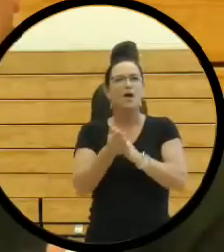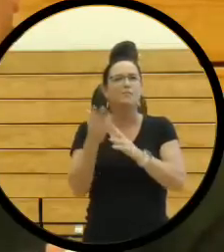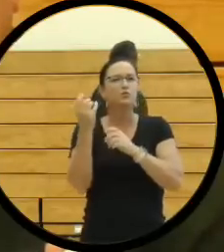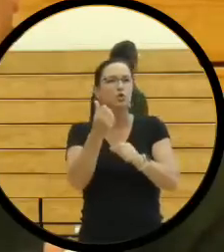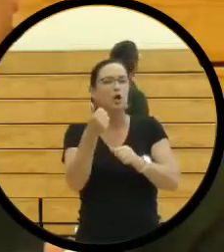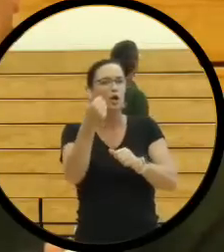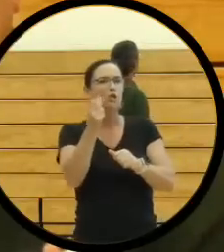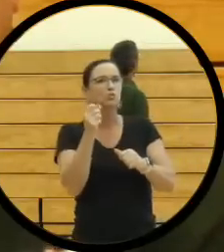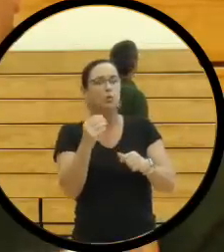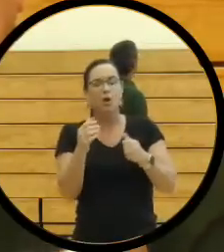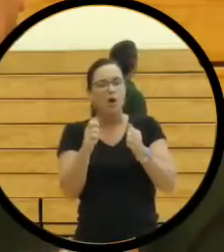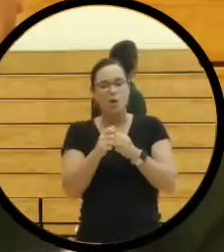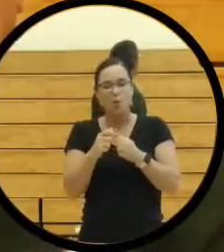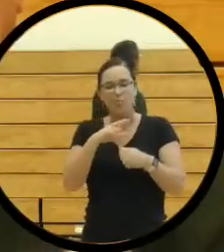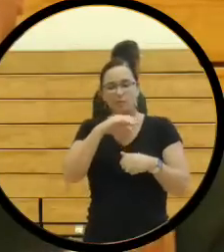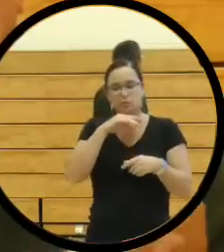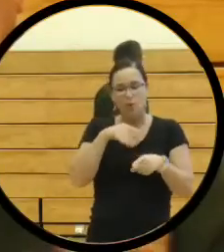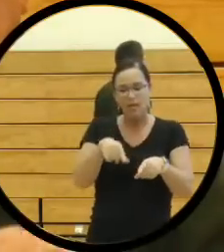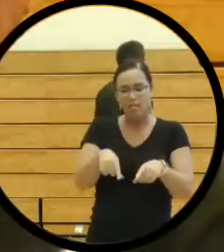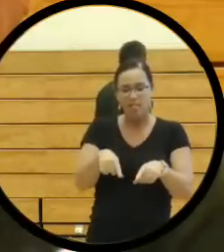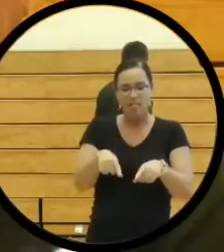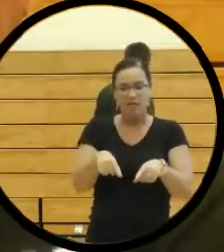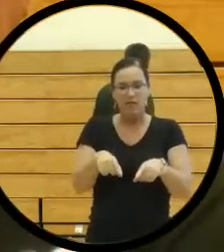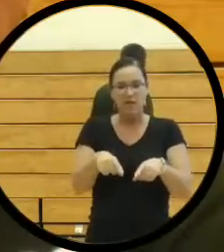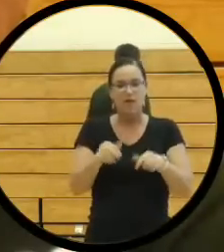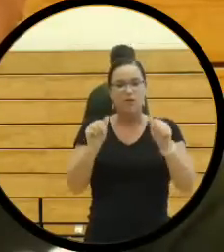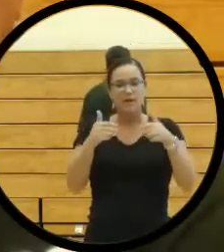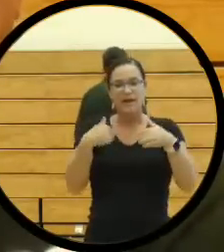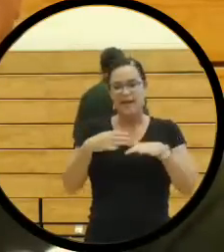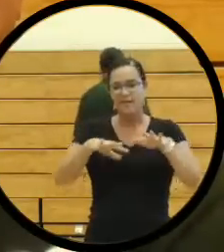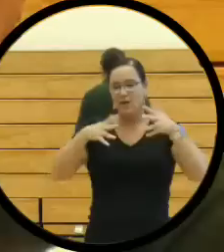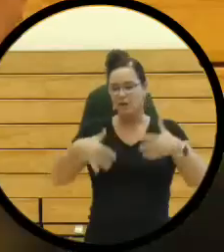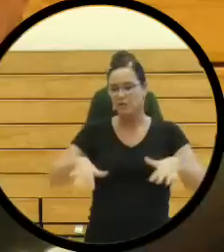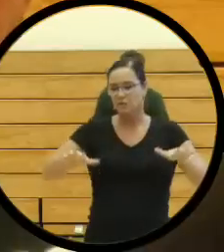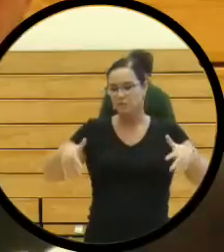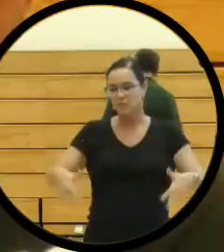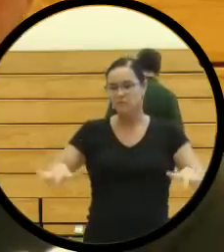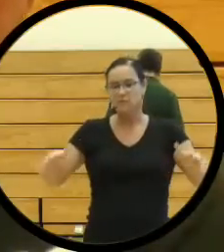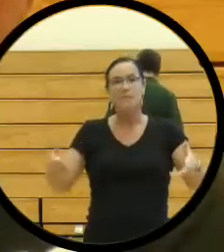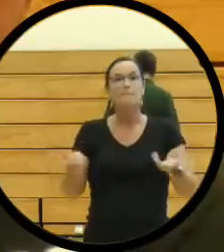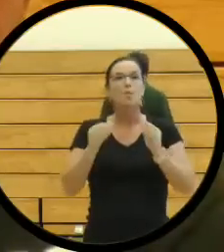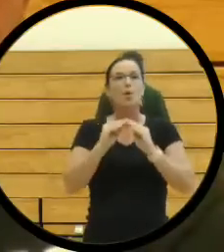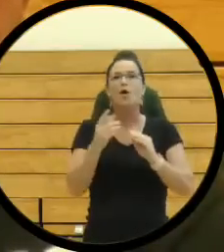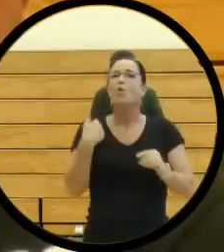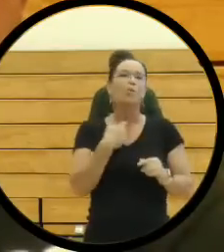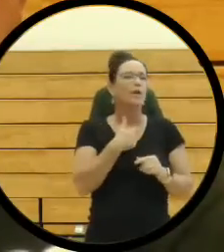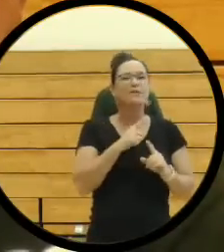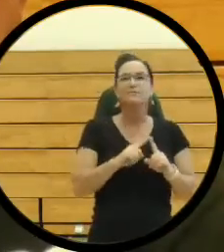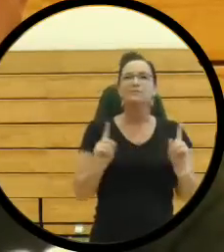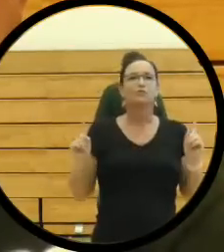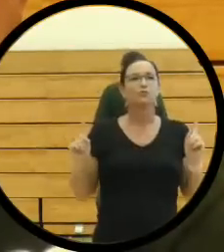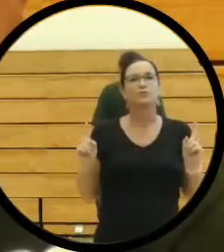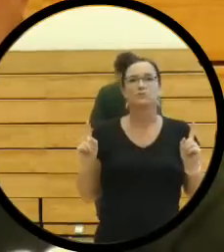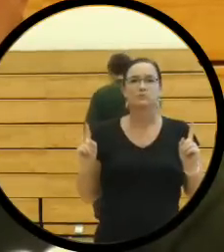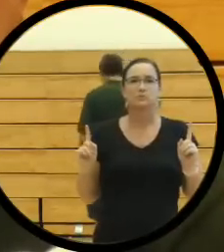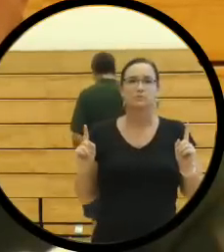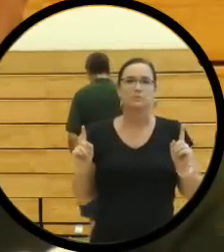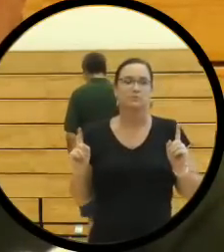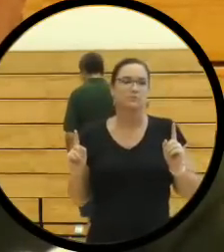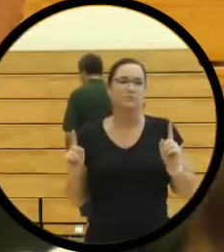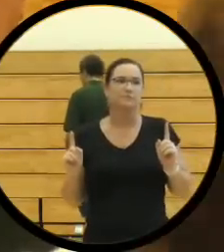those sedimentary basins too, where you get big standing waves and stuff that just shake everything apart. And no, we're not in that situation per